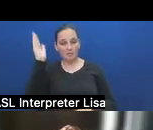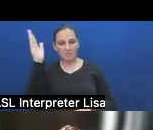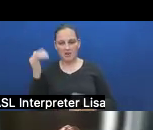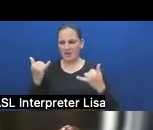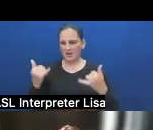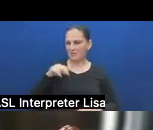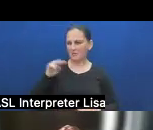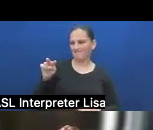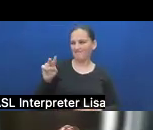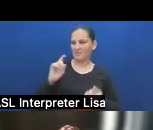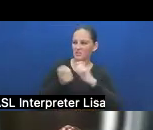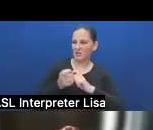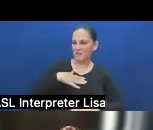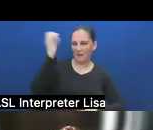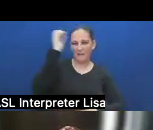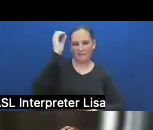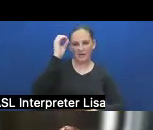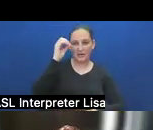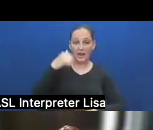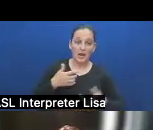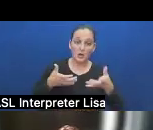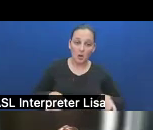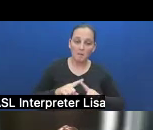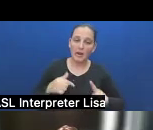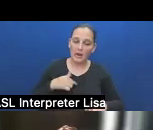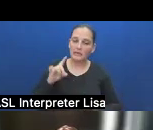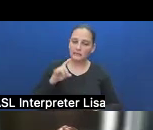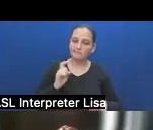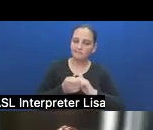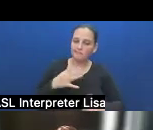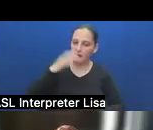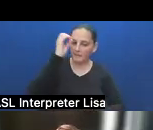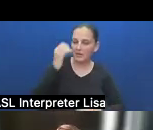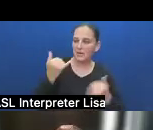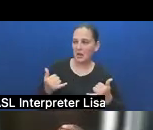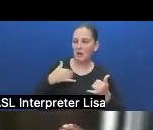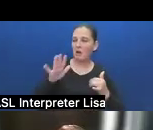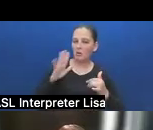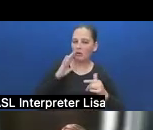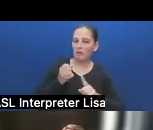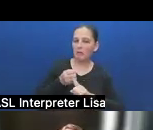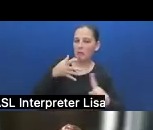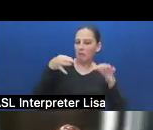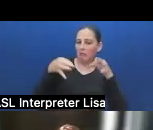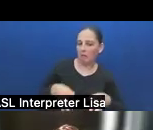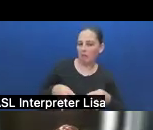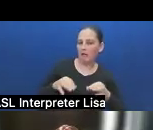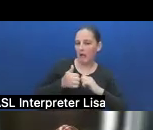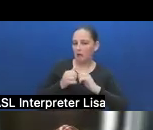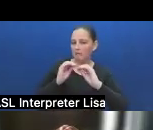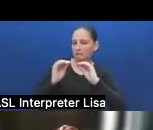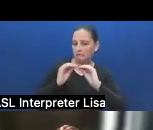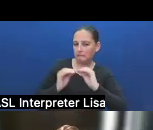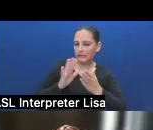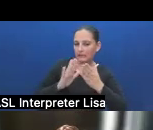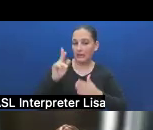on. Unfortunately, I didn't want to, but I did. And I can answer any questions you have from last time because Mary Lou and I were hanging out